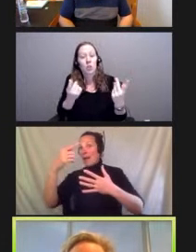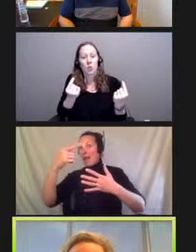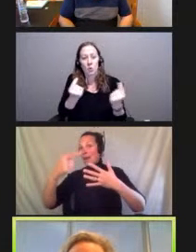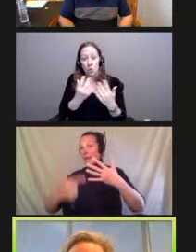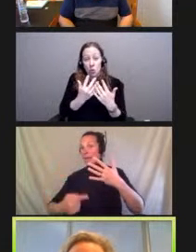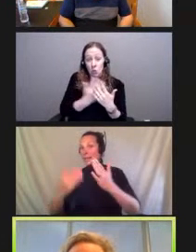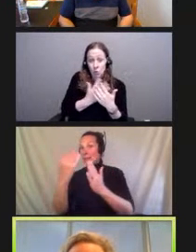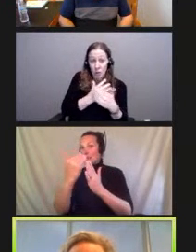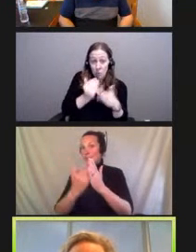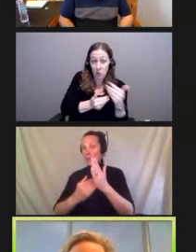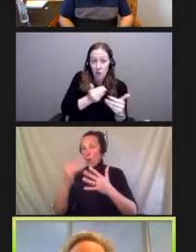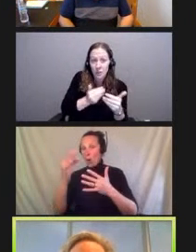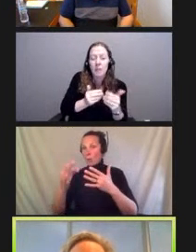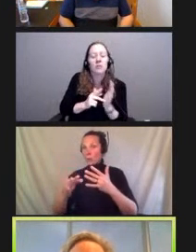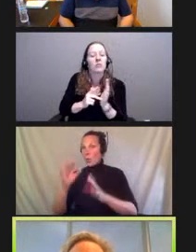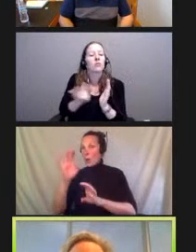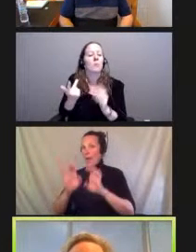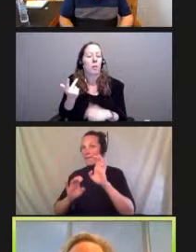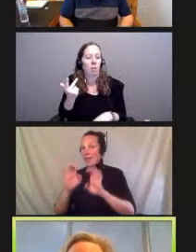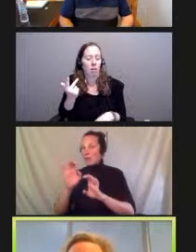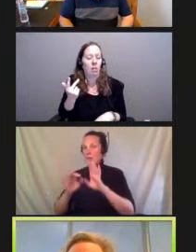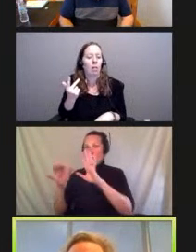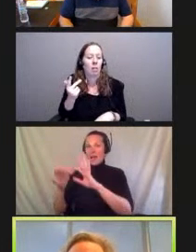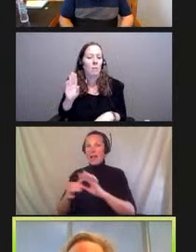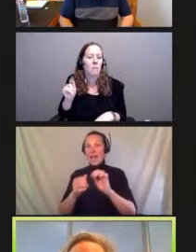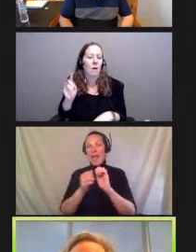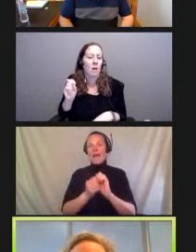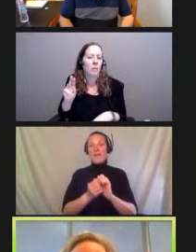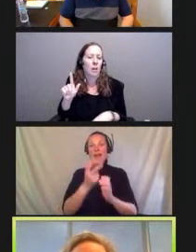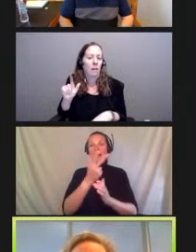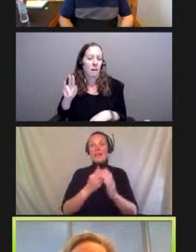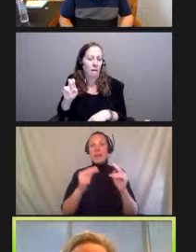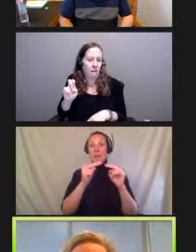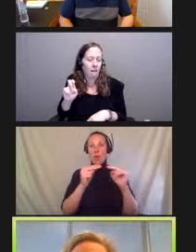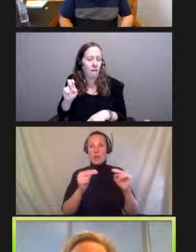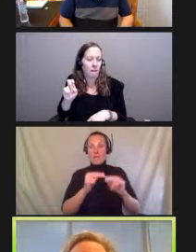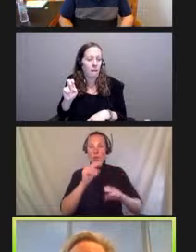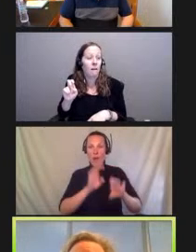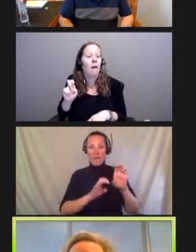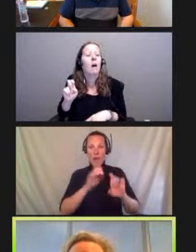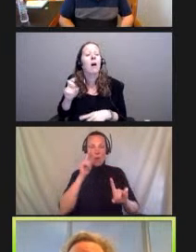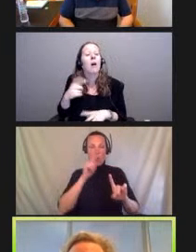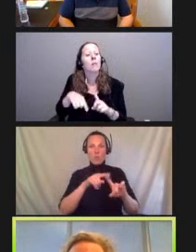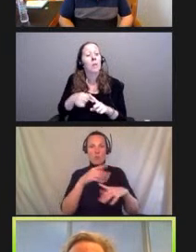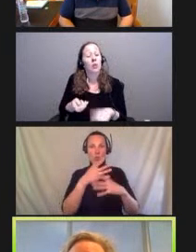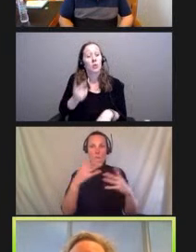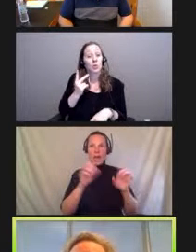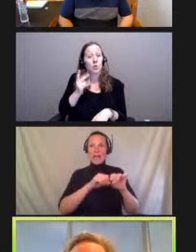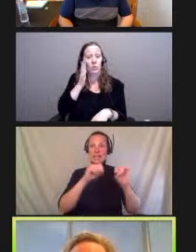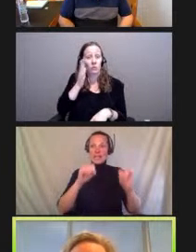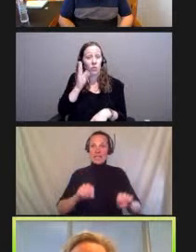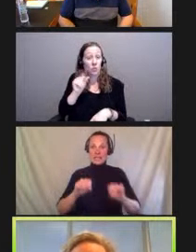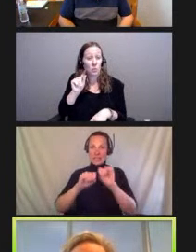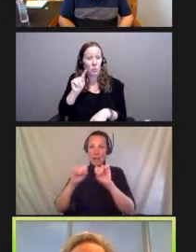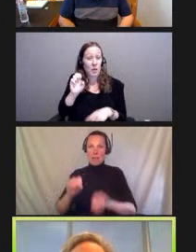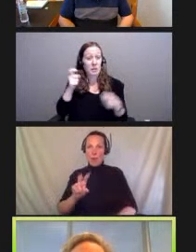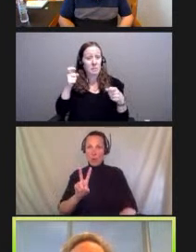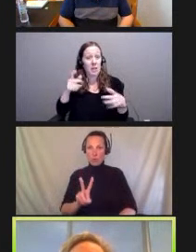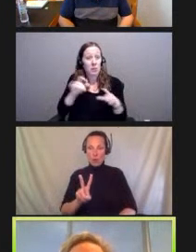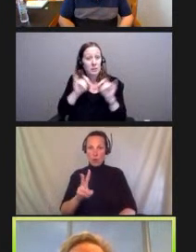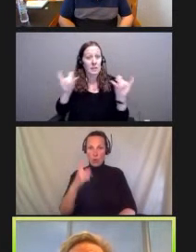line evaluation framework. And then, as Nicole mentioned, generate two future waste management systems for